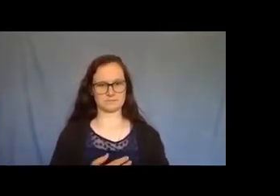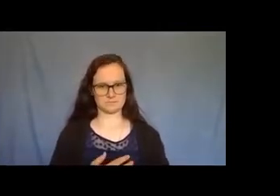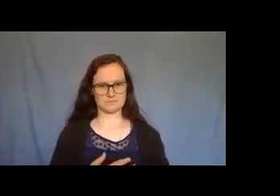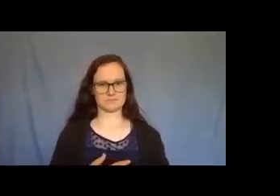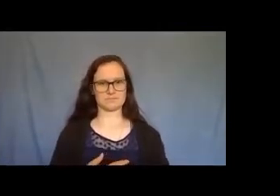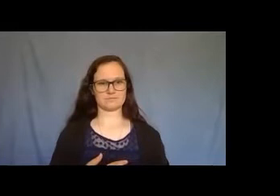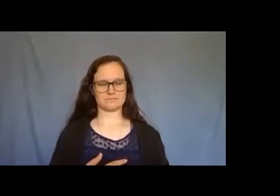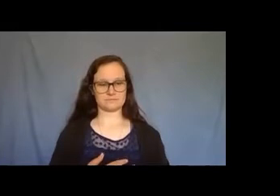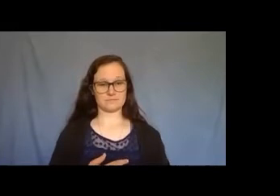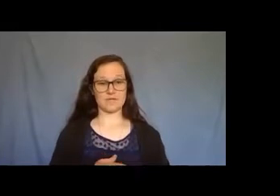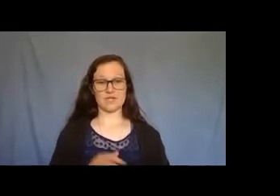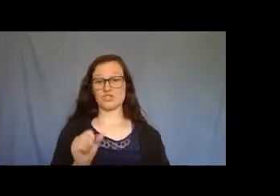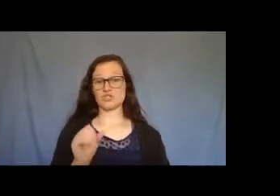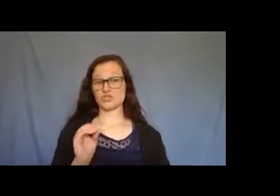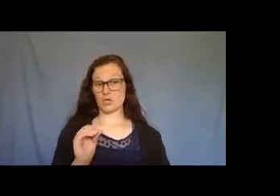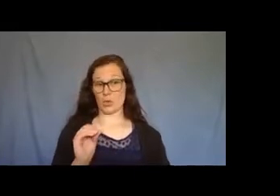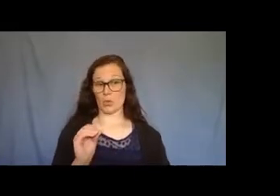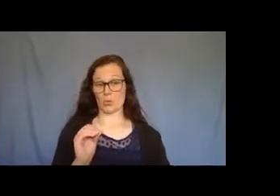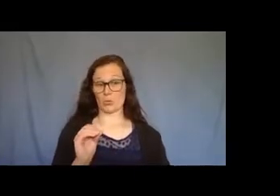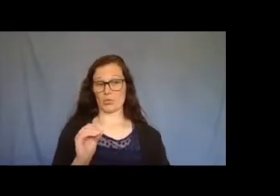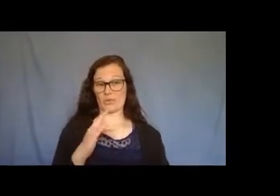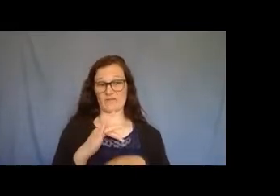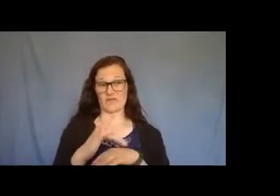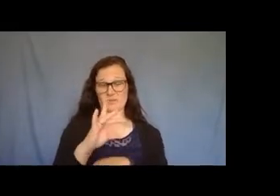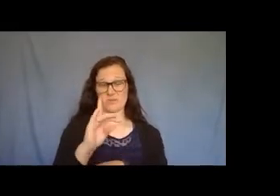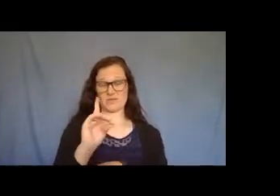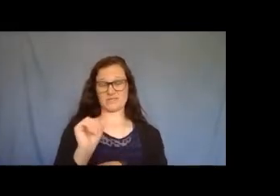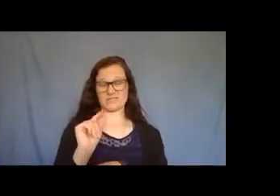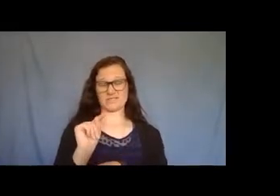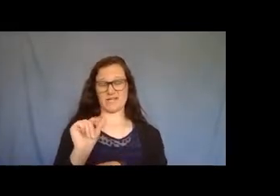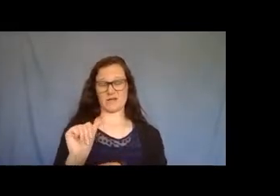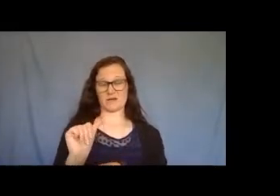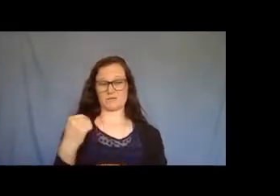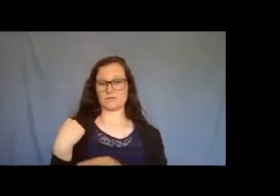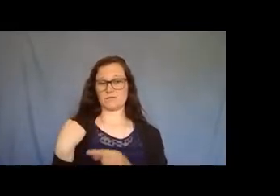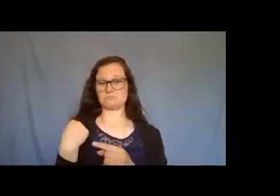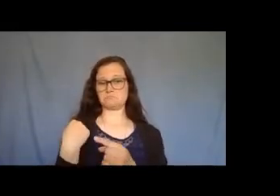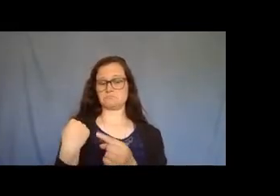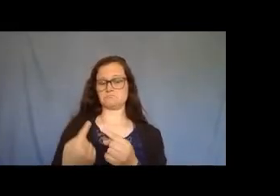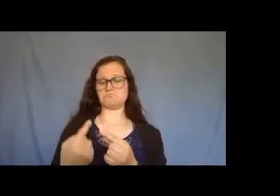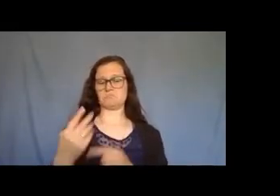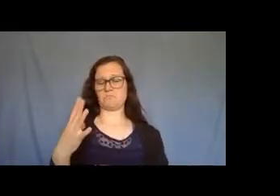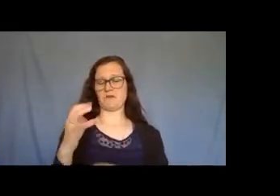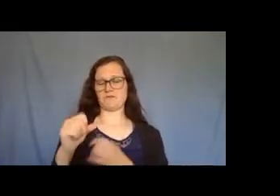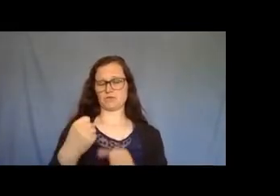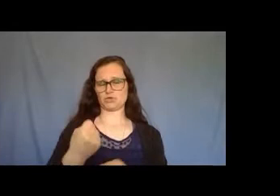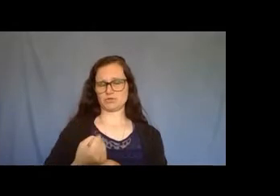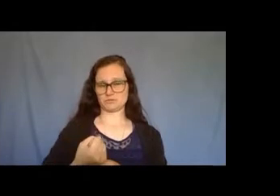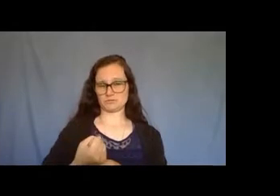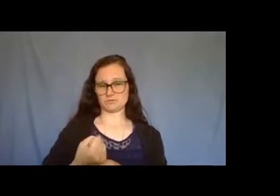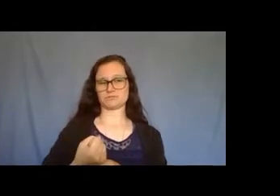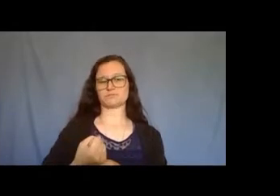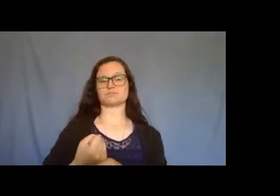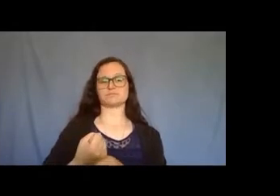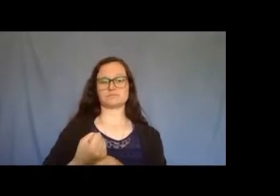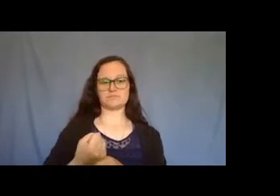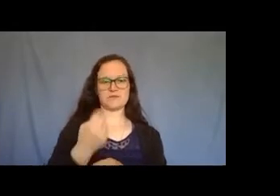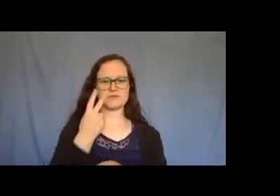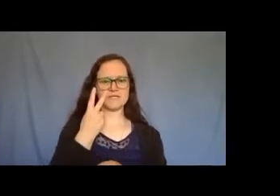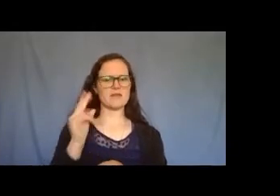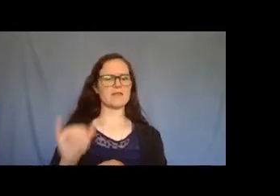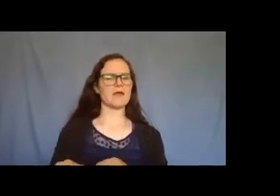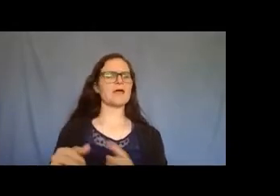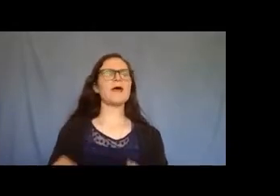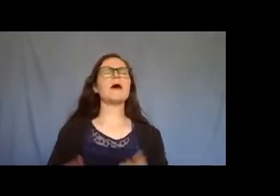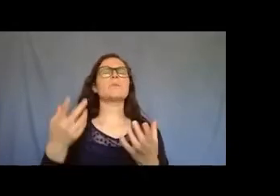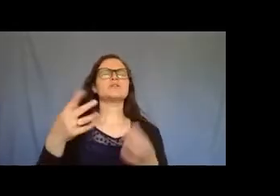So when taking the available data for the past 5 years, we take our concentration and hardness,